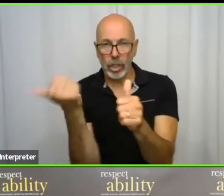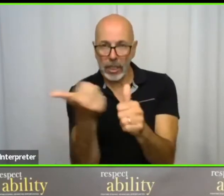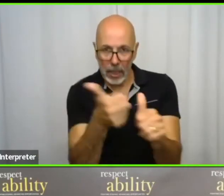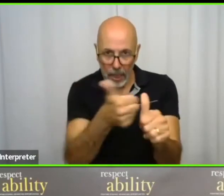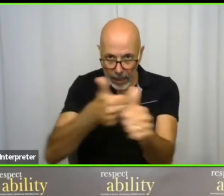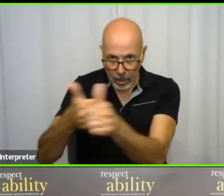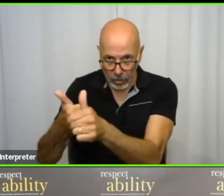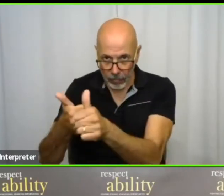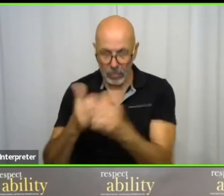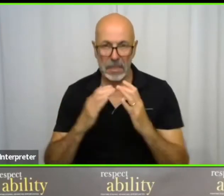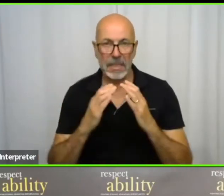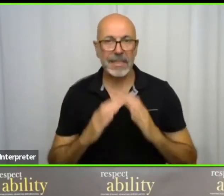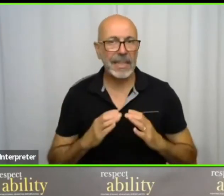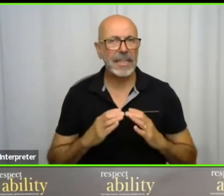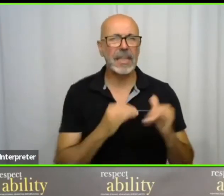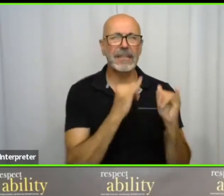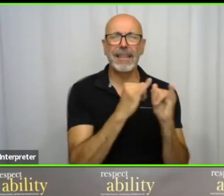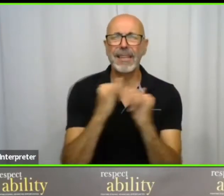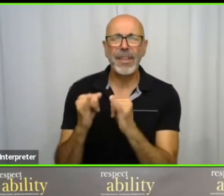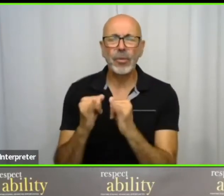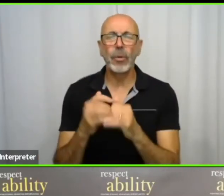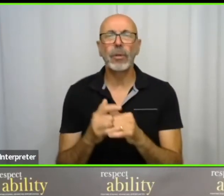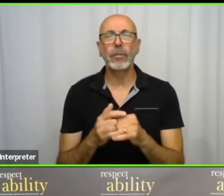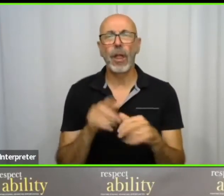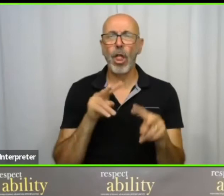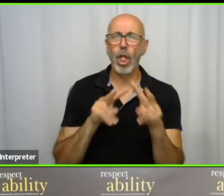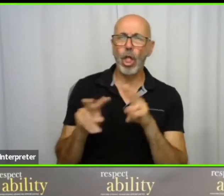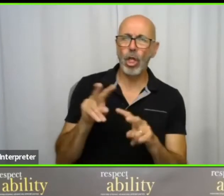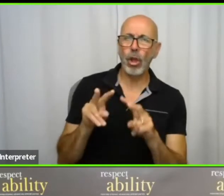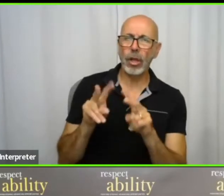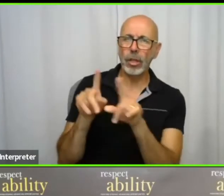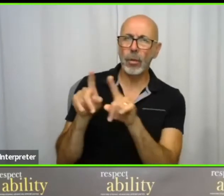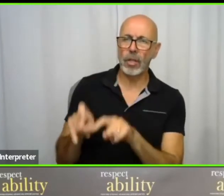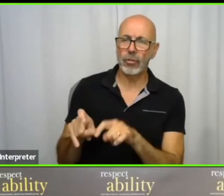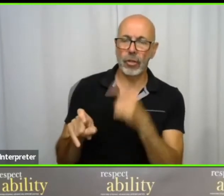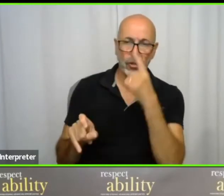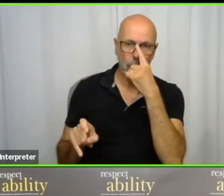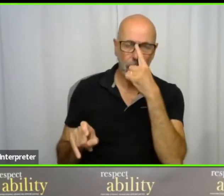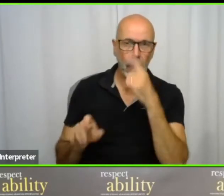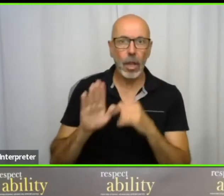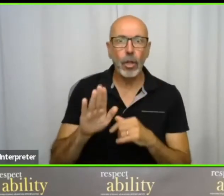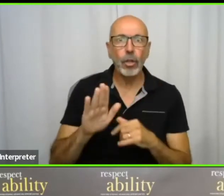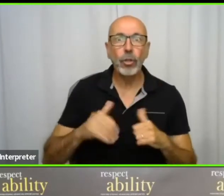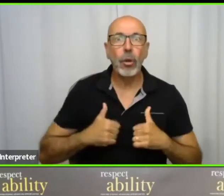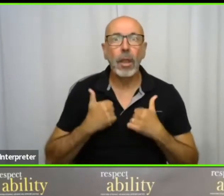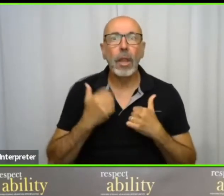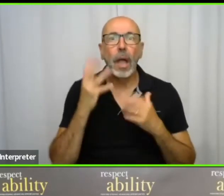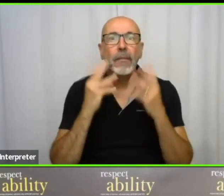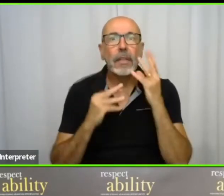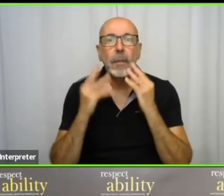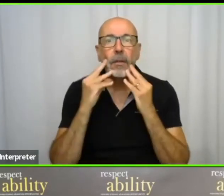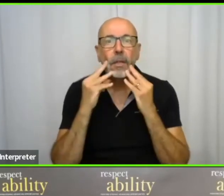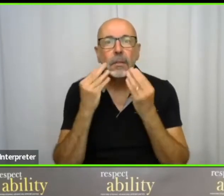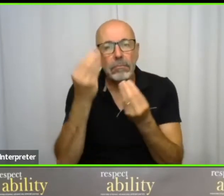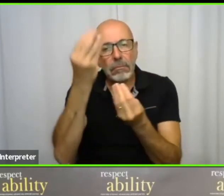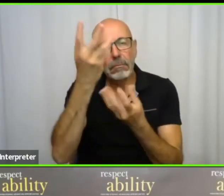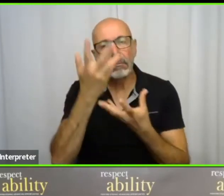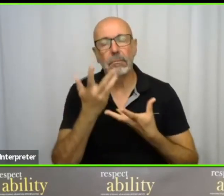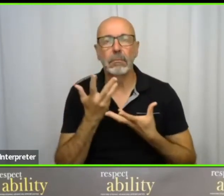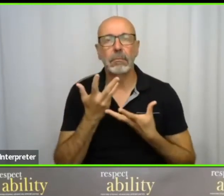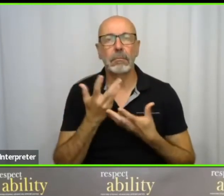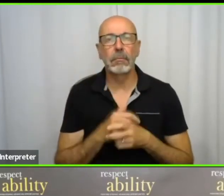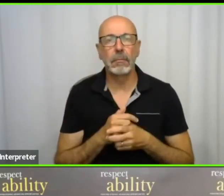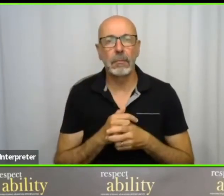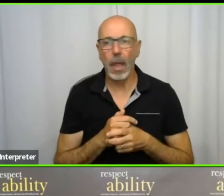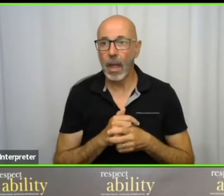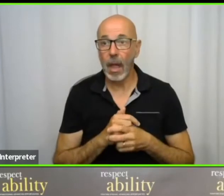as citizens, as individuals, look at those questions and share your lived experience, because as smart